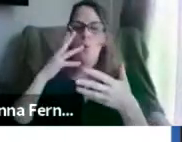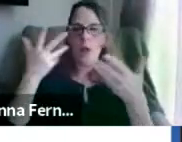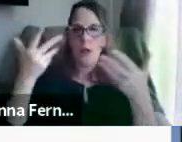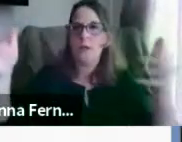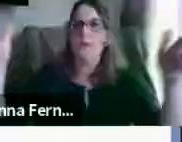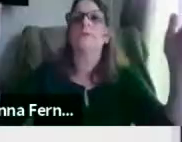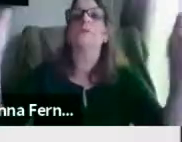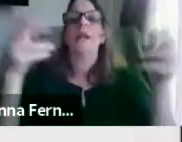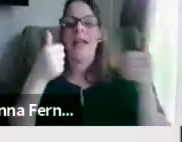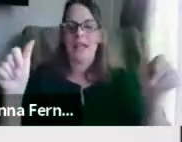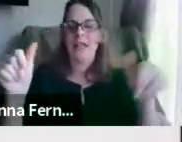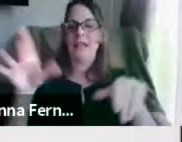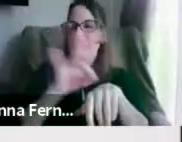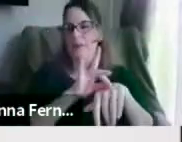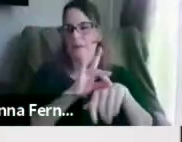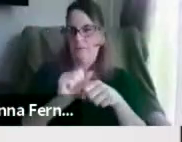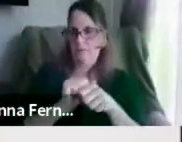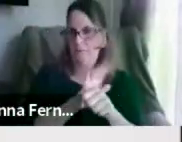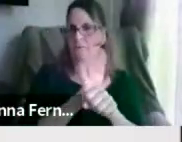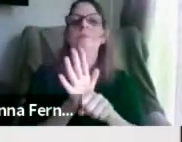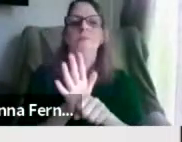potential pathogens.